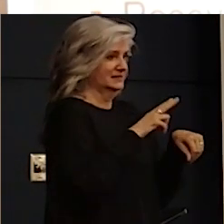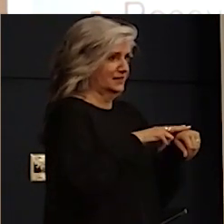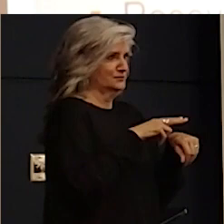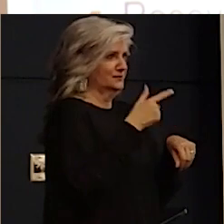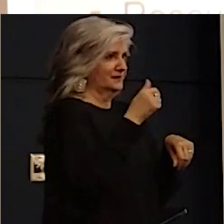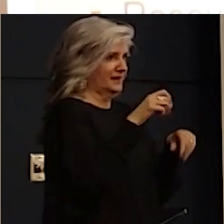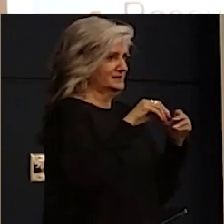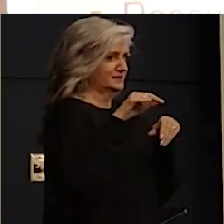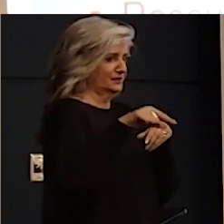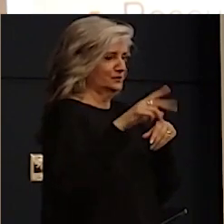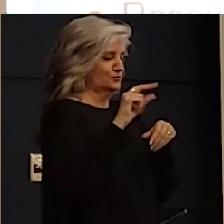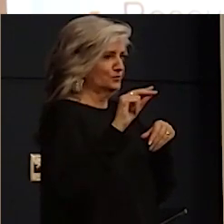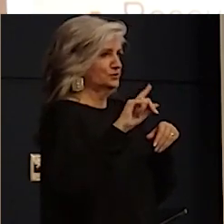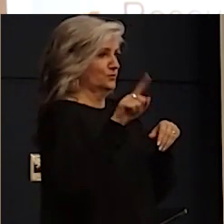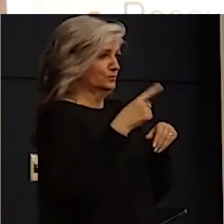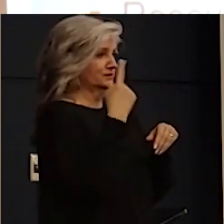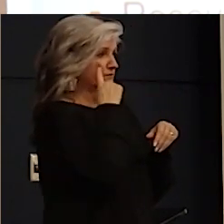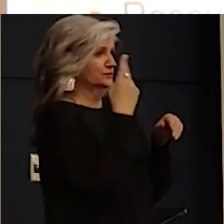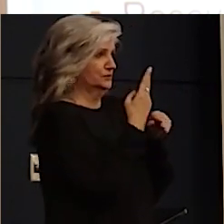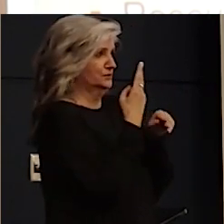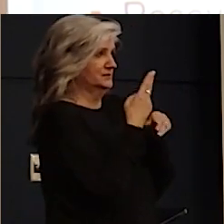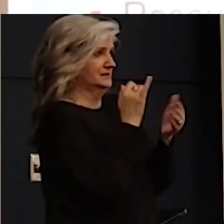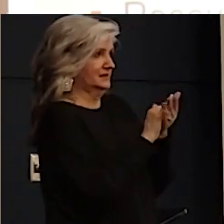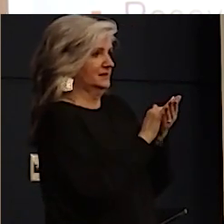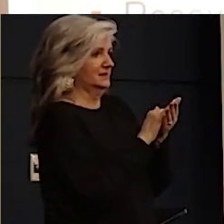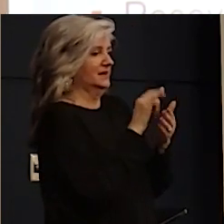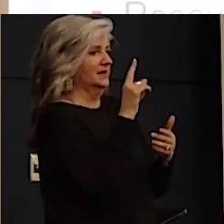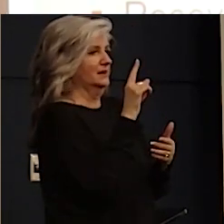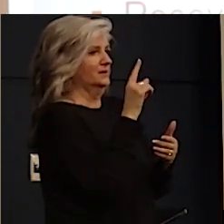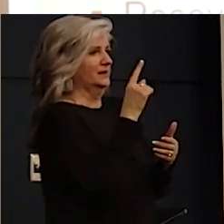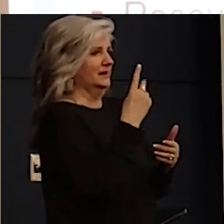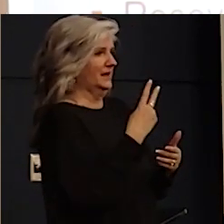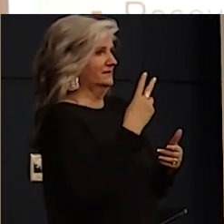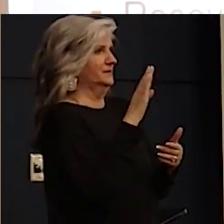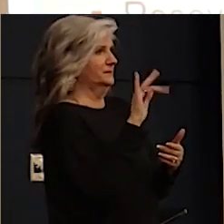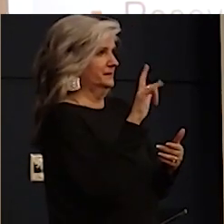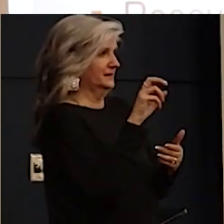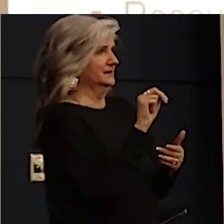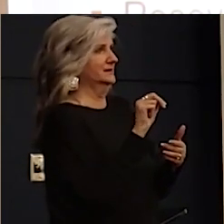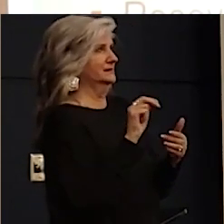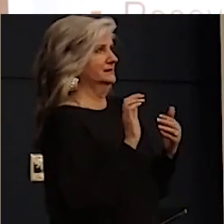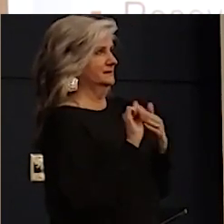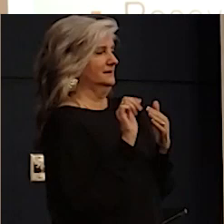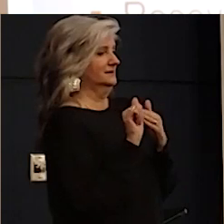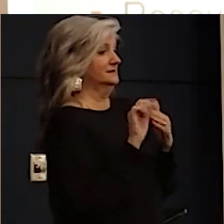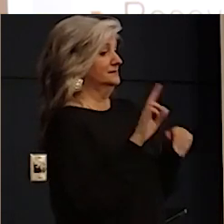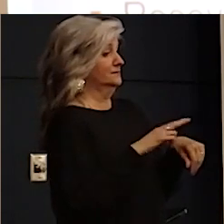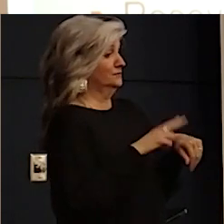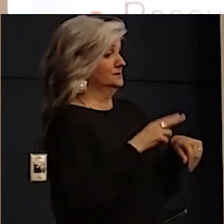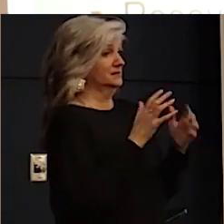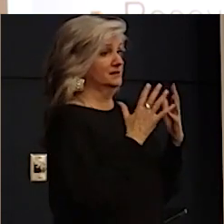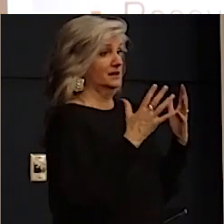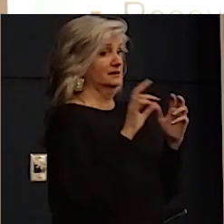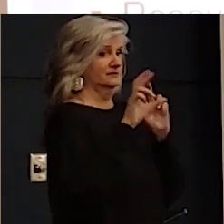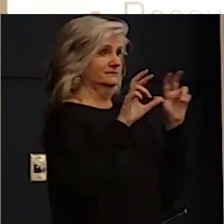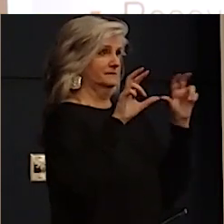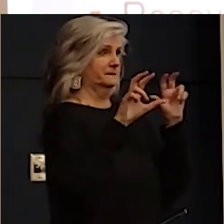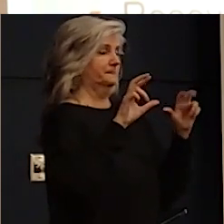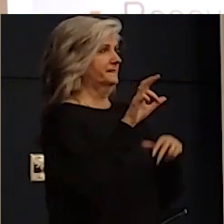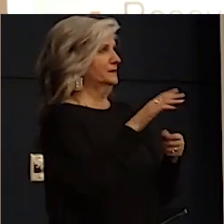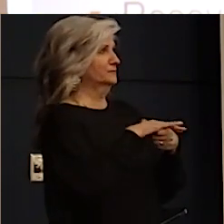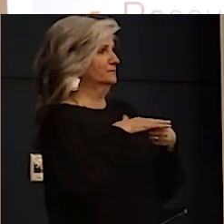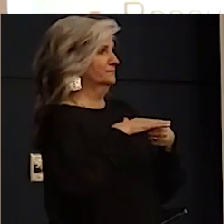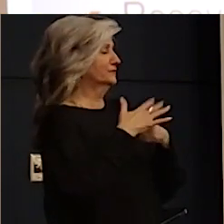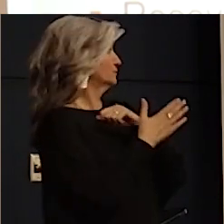power plant. That's just for using the pipeline, half a billion dollars. And of course, there's also lots of investments in renewable energy, things